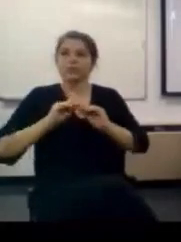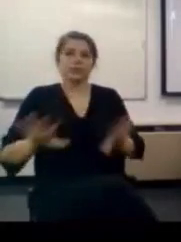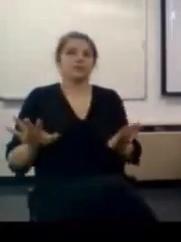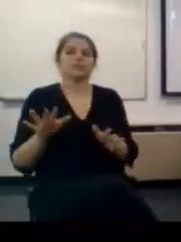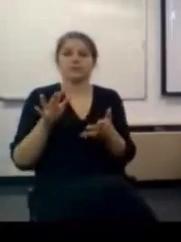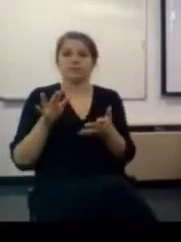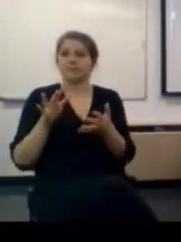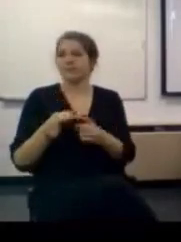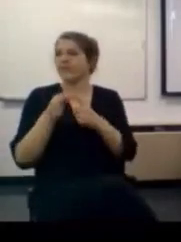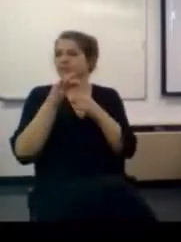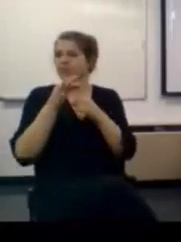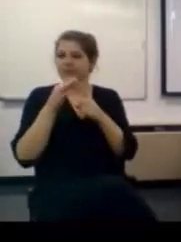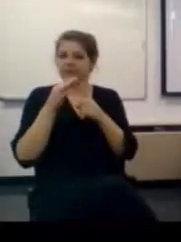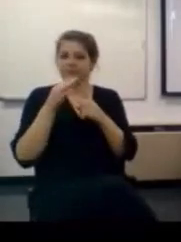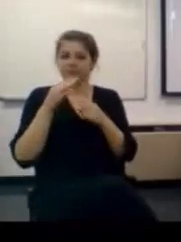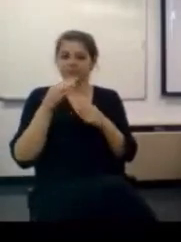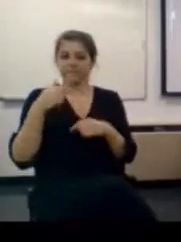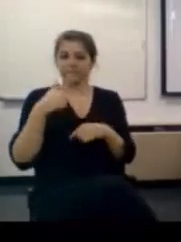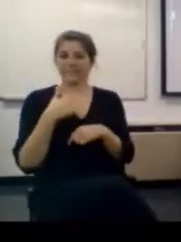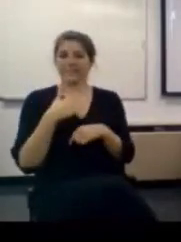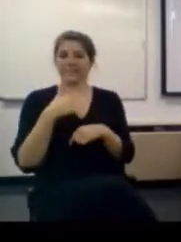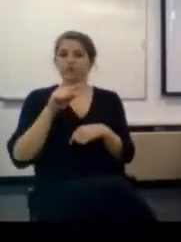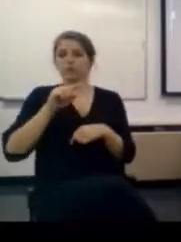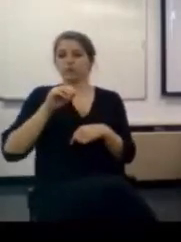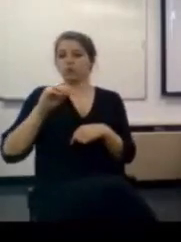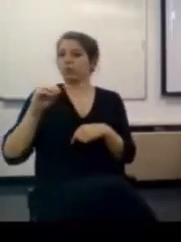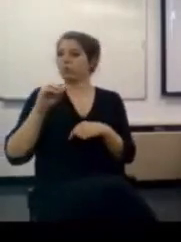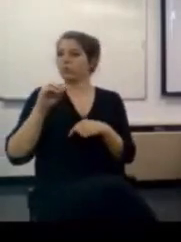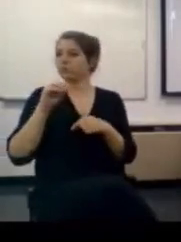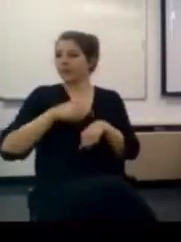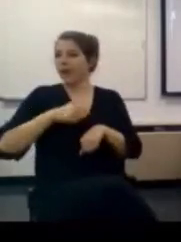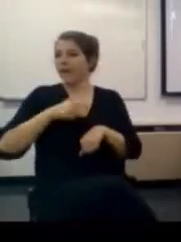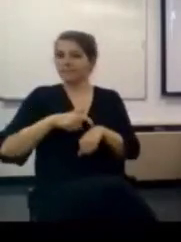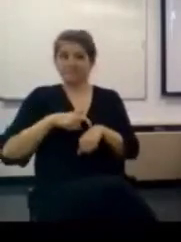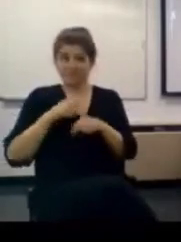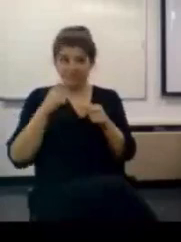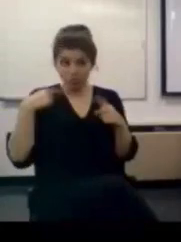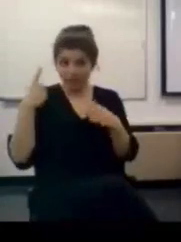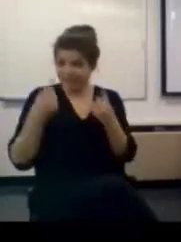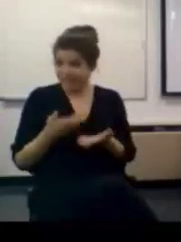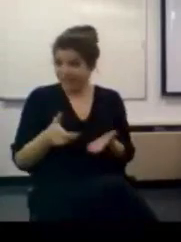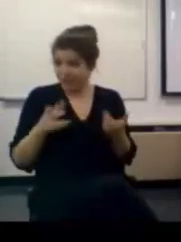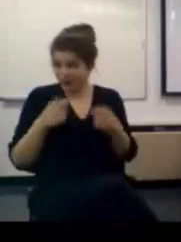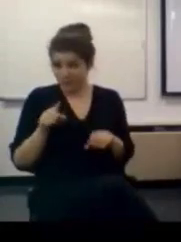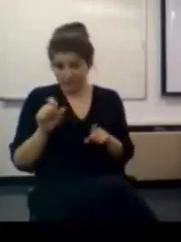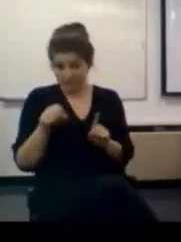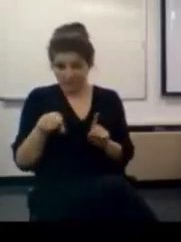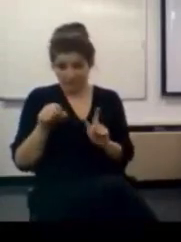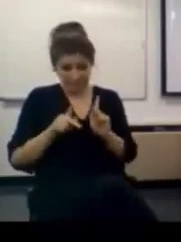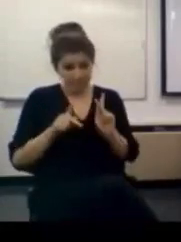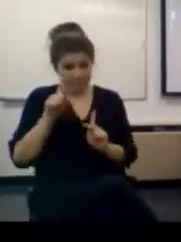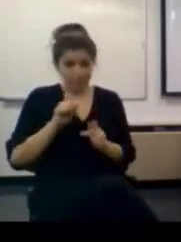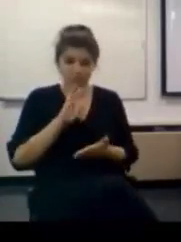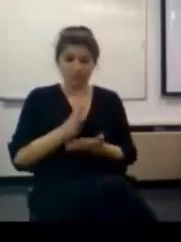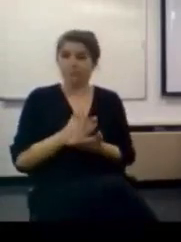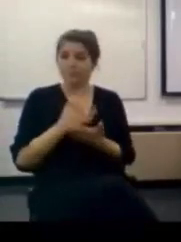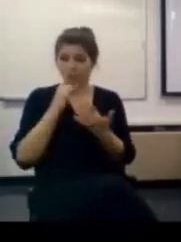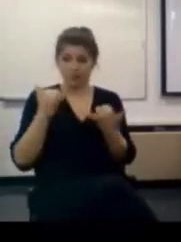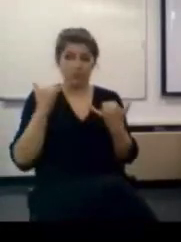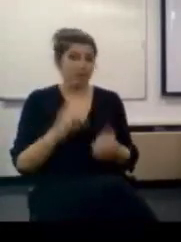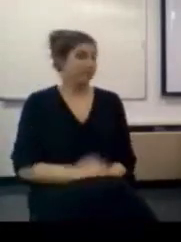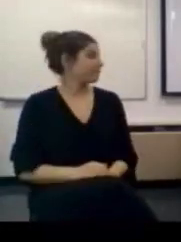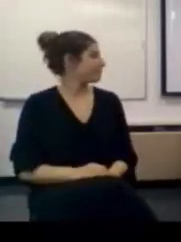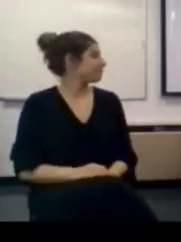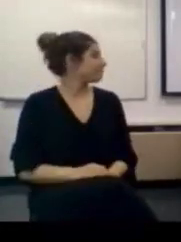that's a message that needs to be, especially in this post-Me Too era, that we're cognizant that, you know, crazy stuff is happening